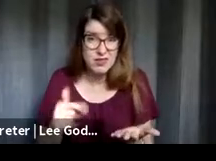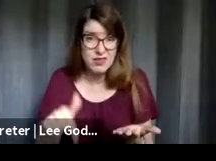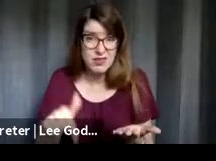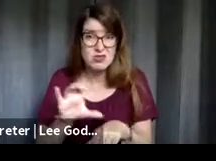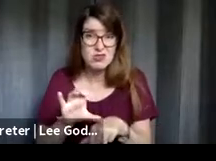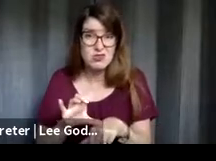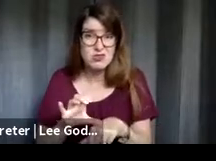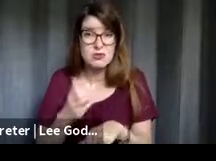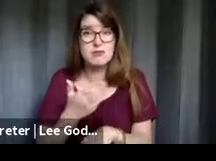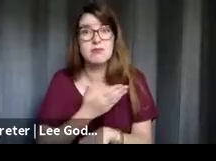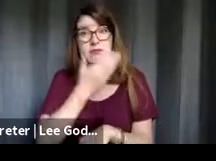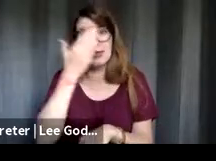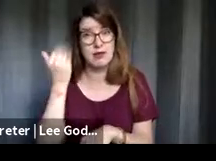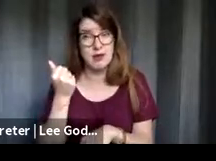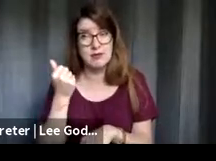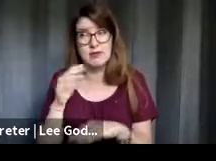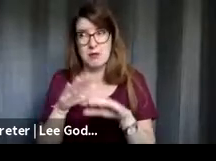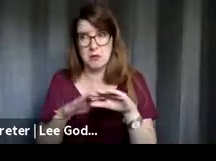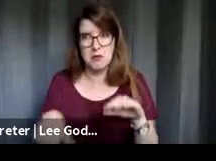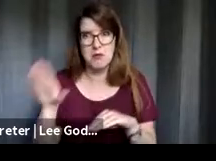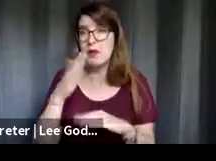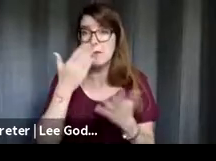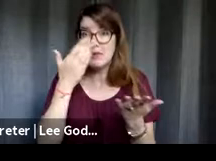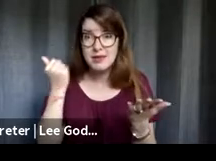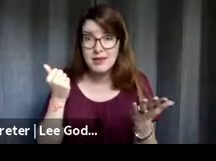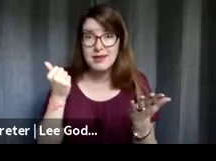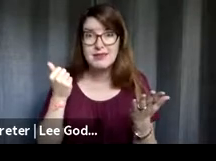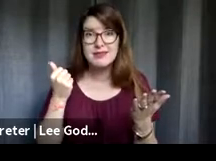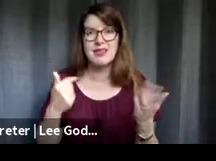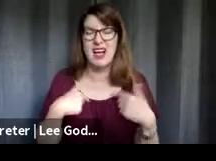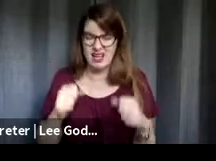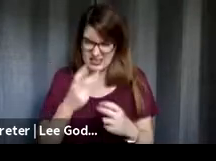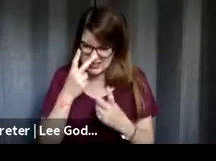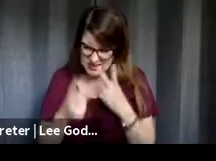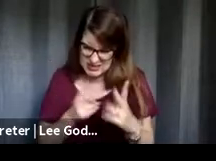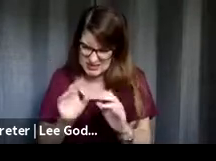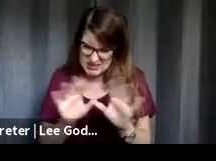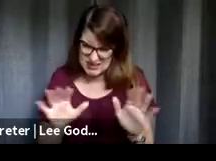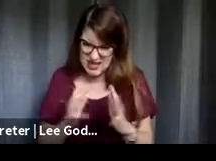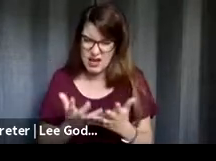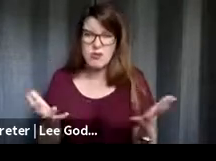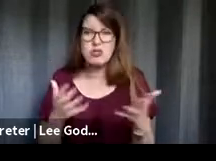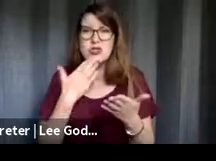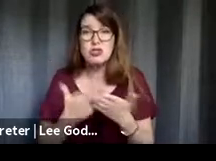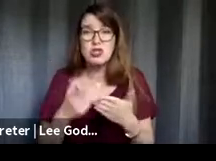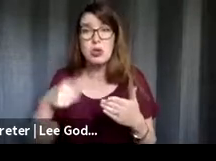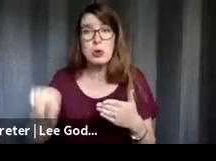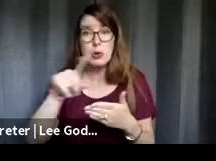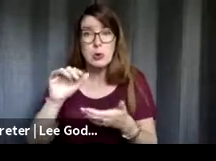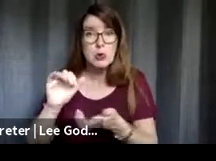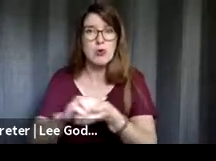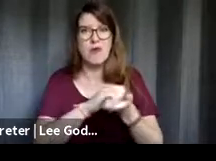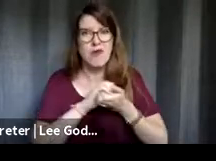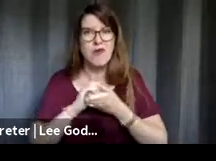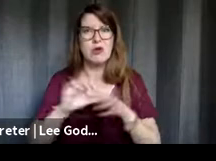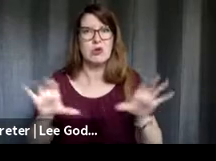church because, you know, and above and beyond, because I can see firsthand how much good you guys all together, what we're mobilized